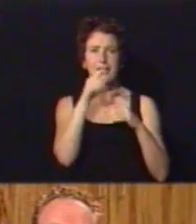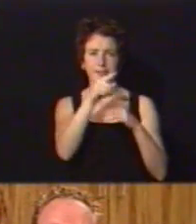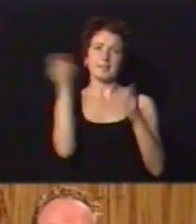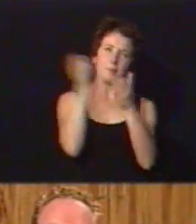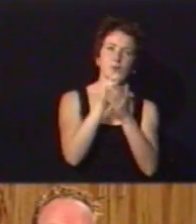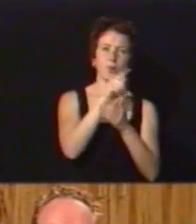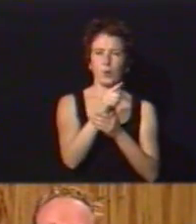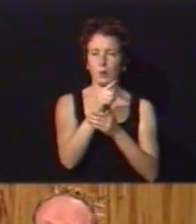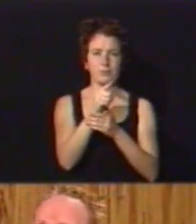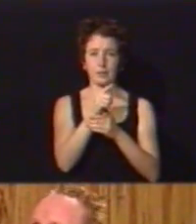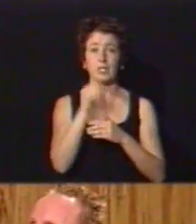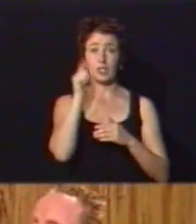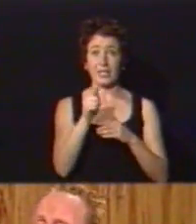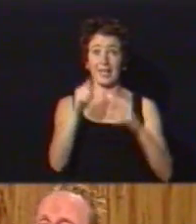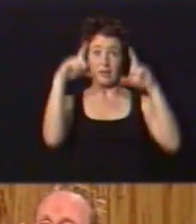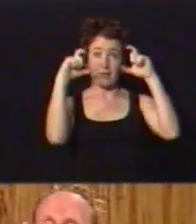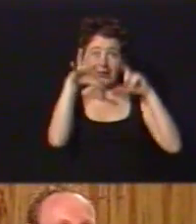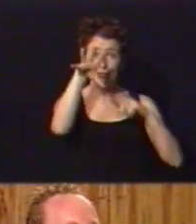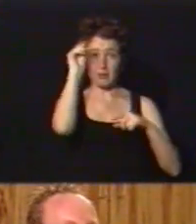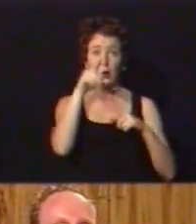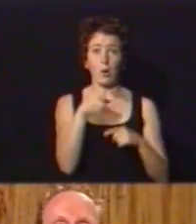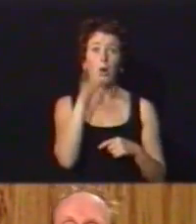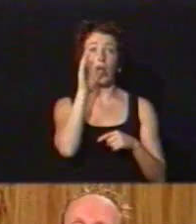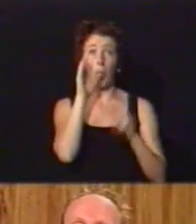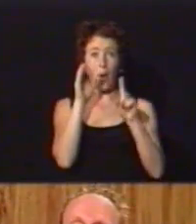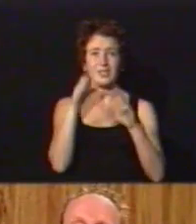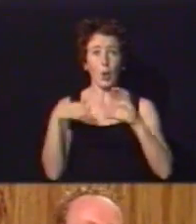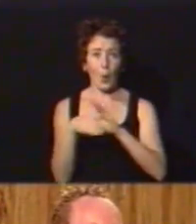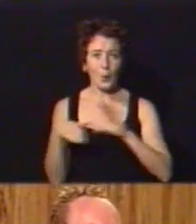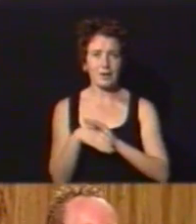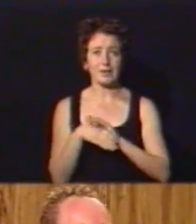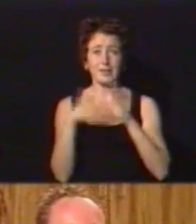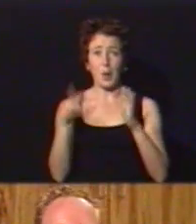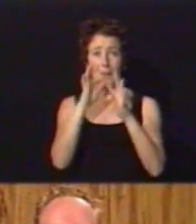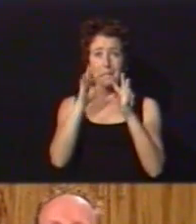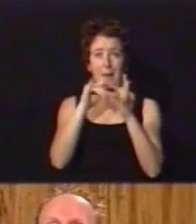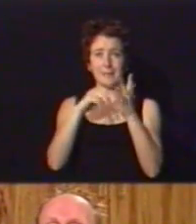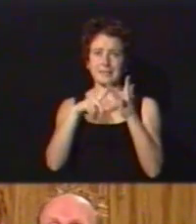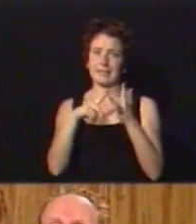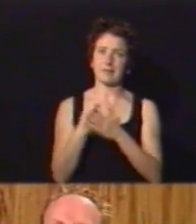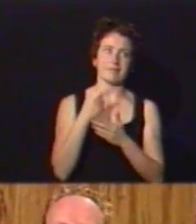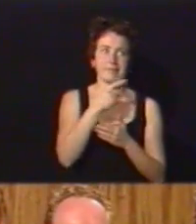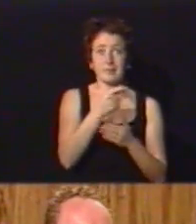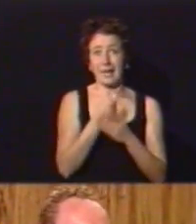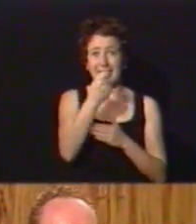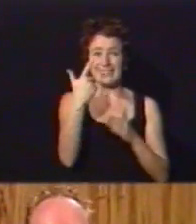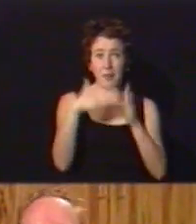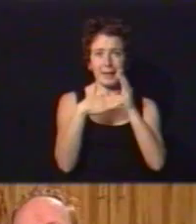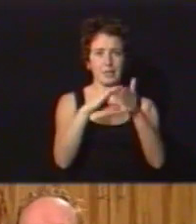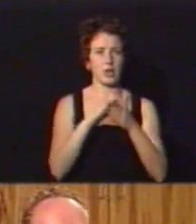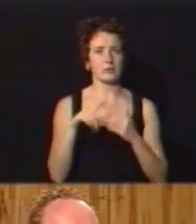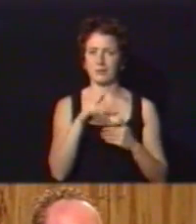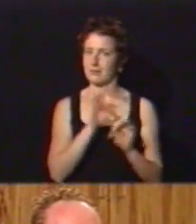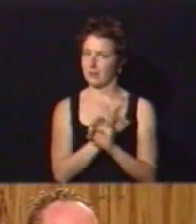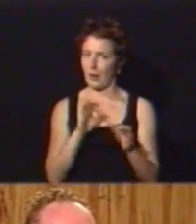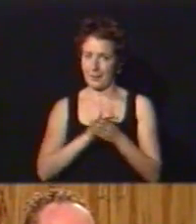of a half-drinking Coke bottle. So as you can imagine, Pepsi pay her $7 million and they're not too happy. And there's no outcomes yet. But